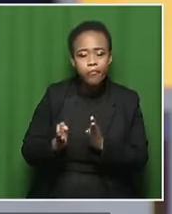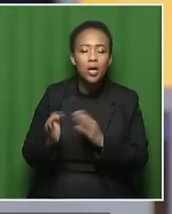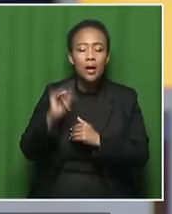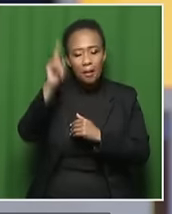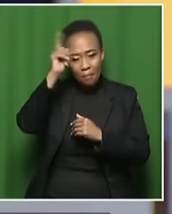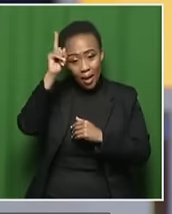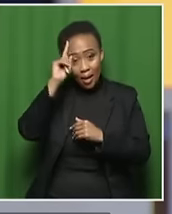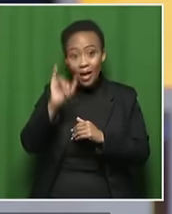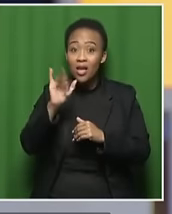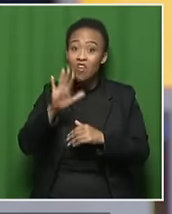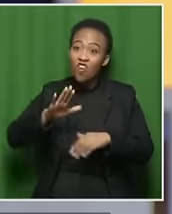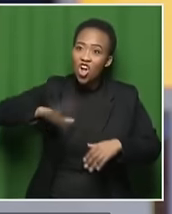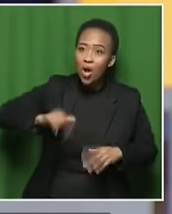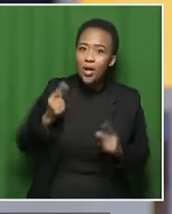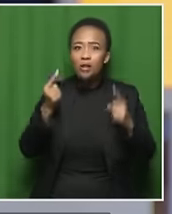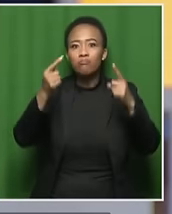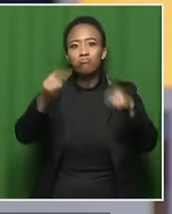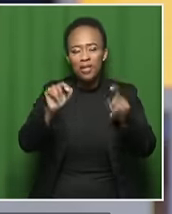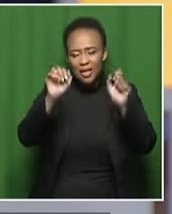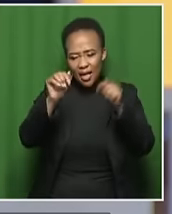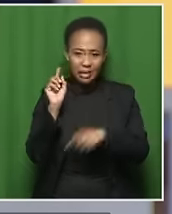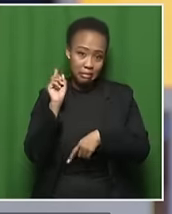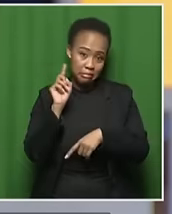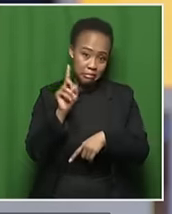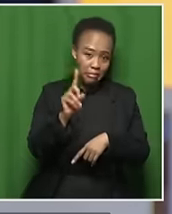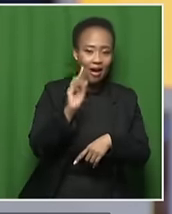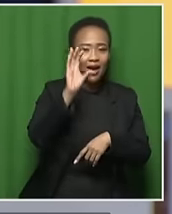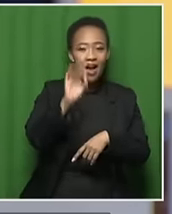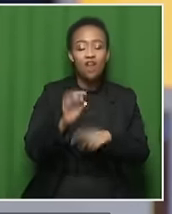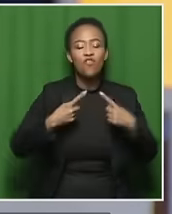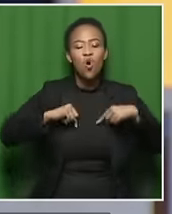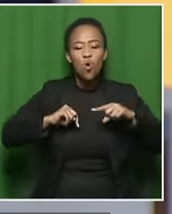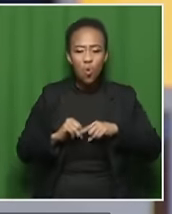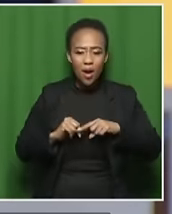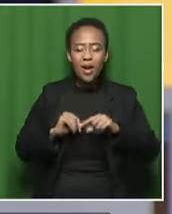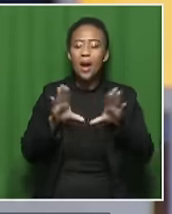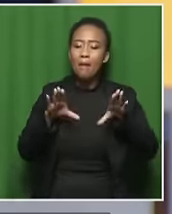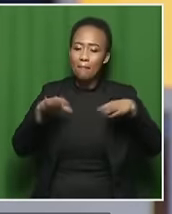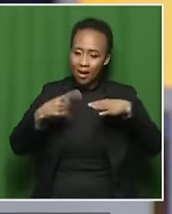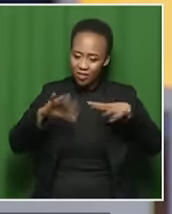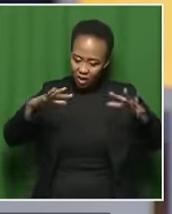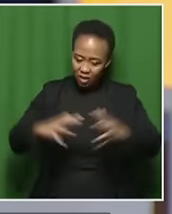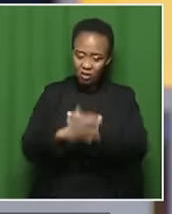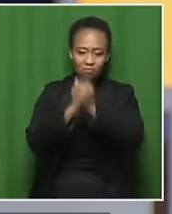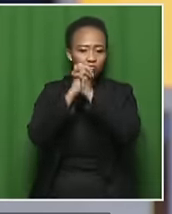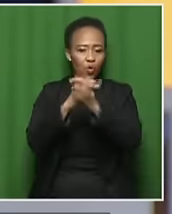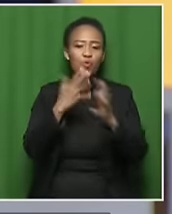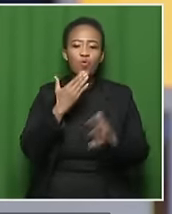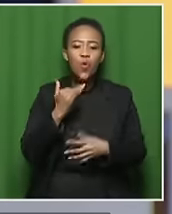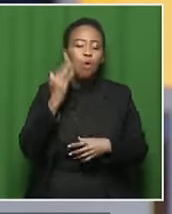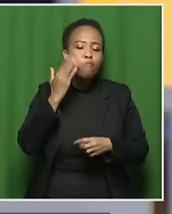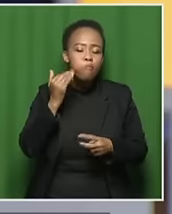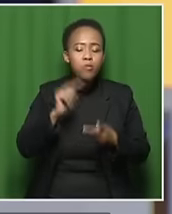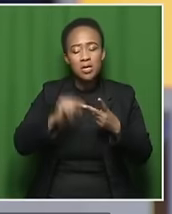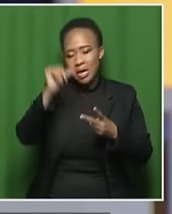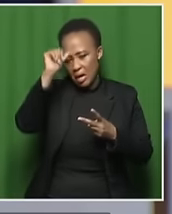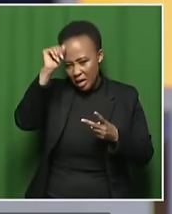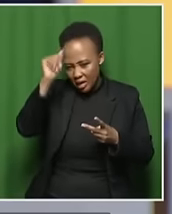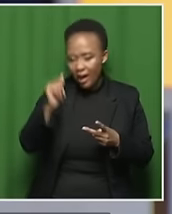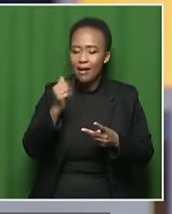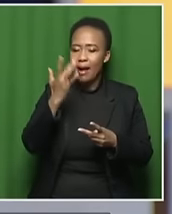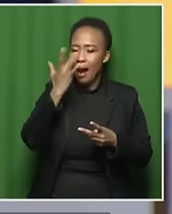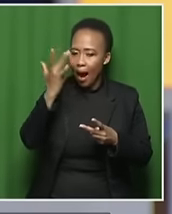we are coming. We are playing the long game. We are a party that is uniting black, colored, white, Indian, together